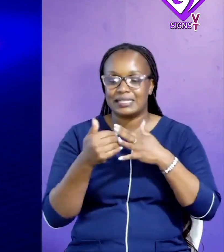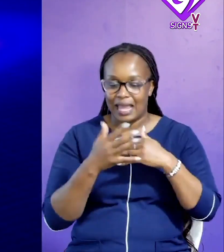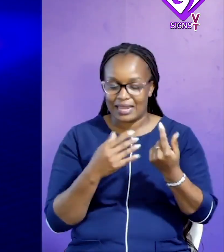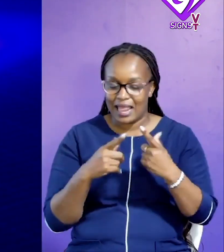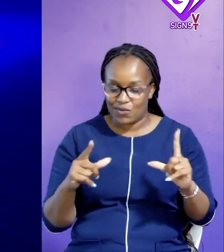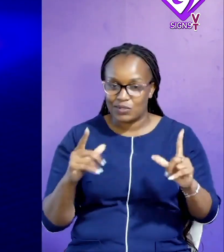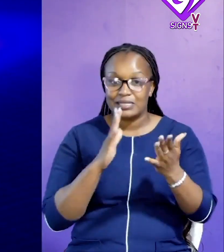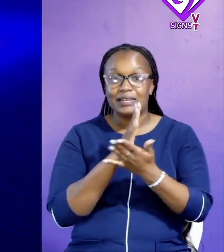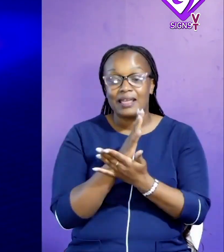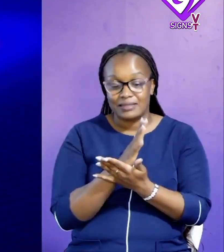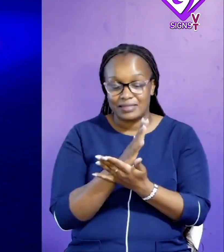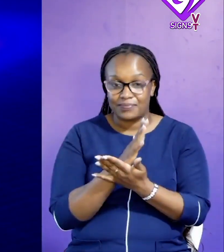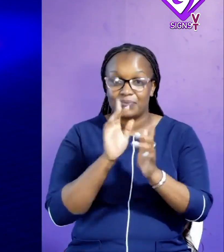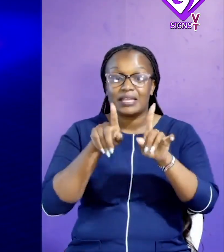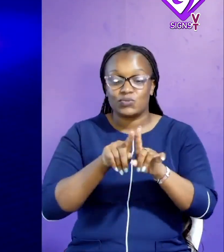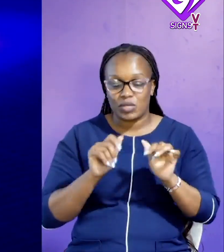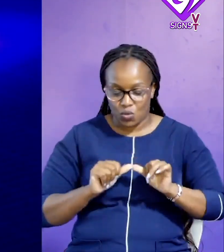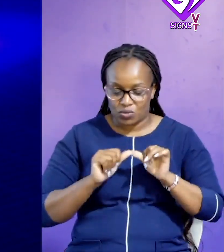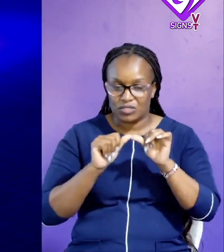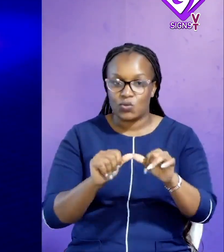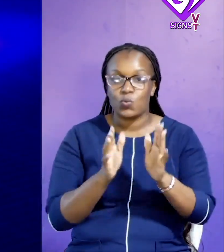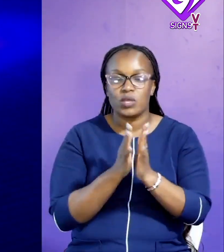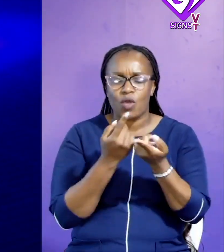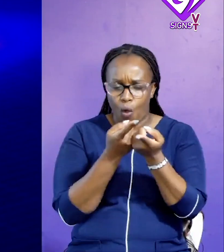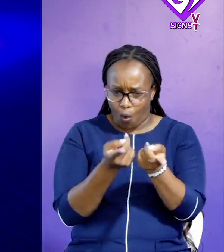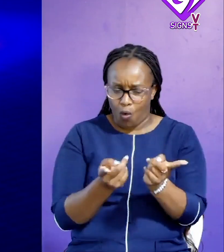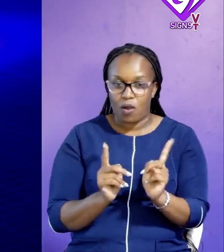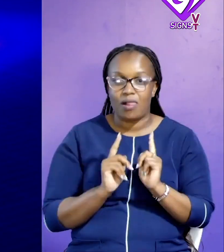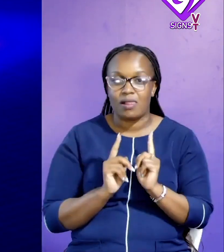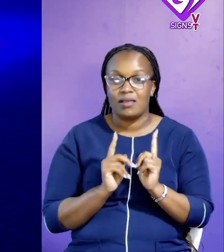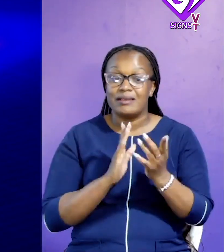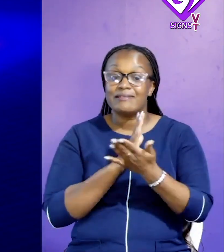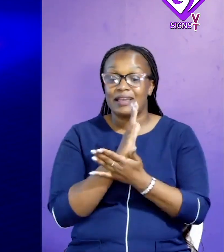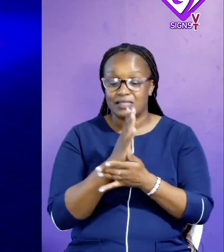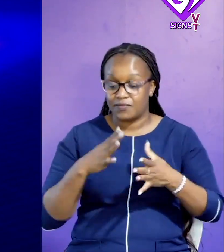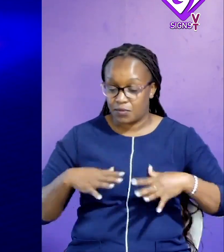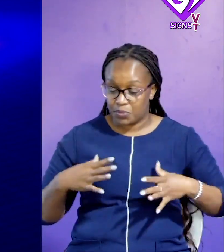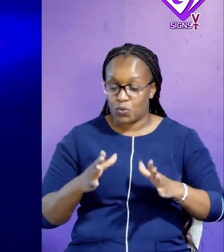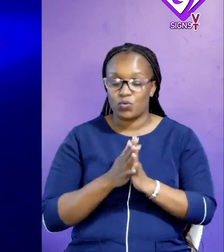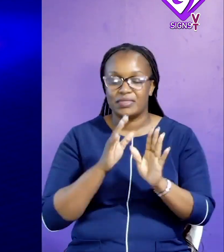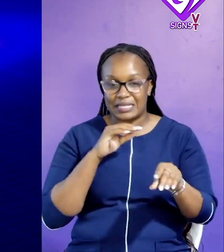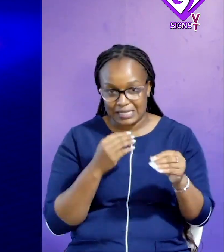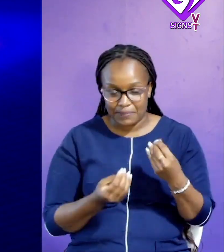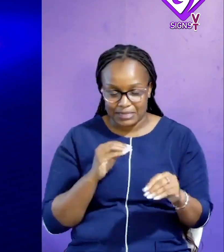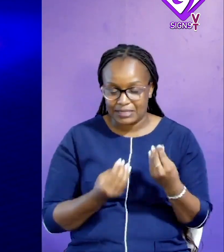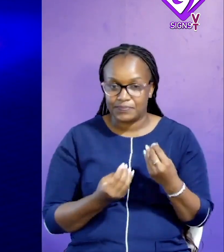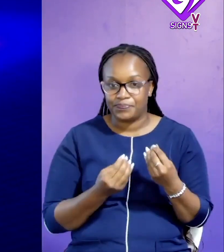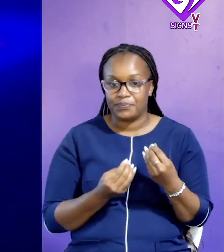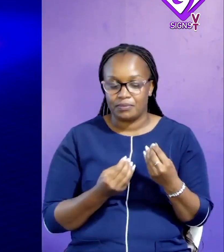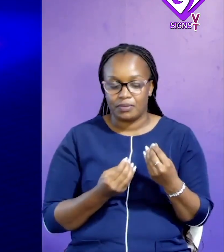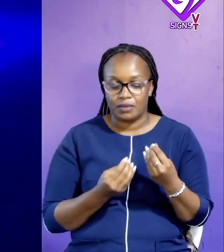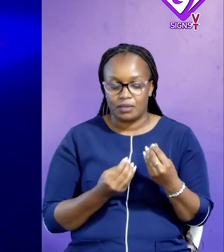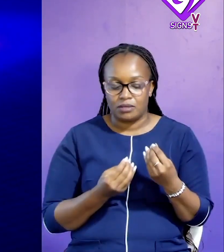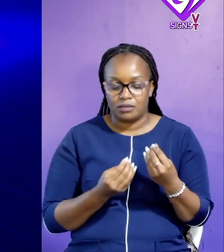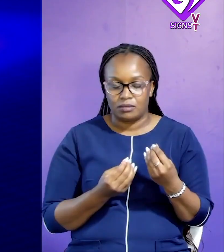rights. And as we continue with all that, rights for person with disability, kuna